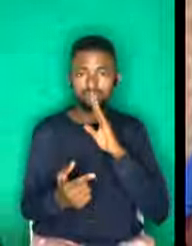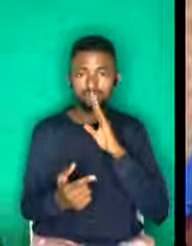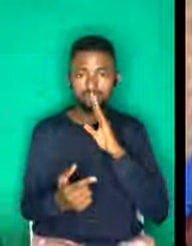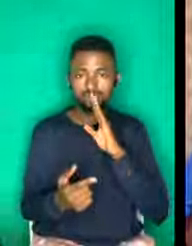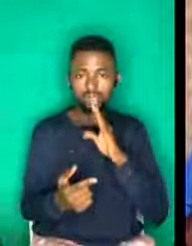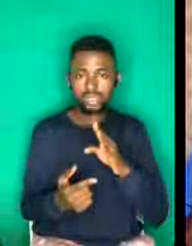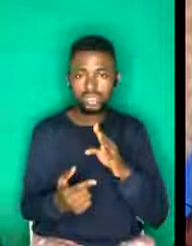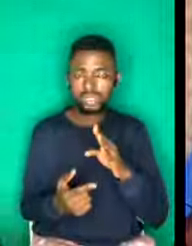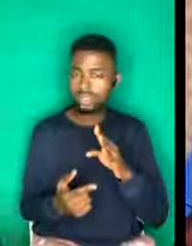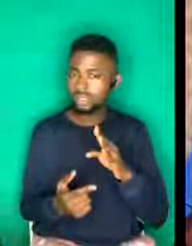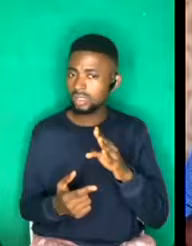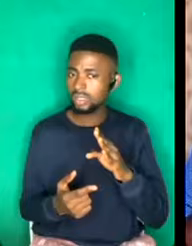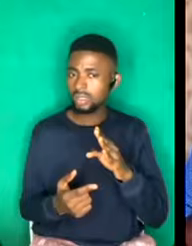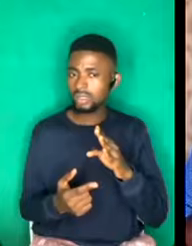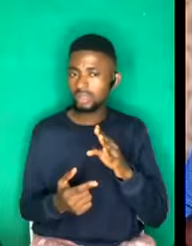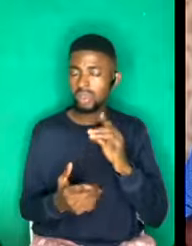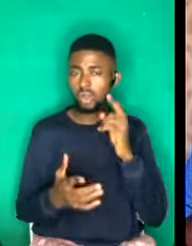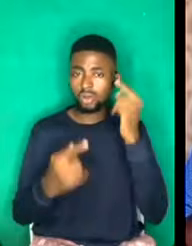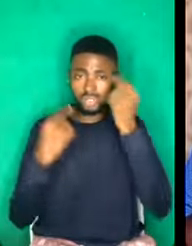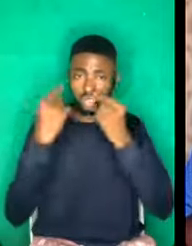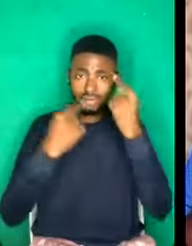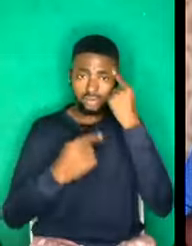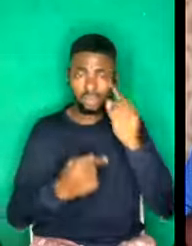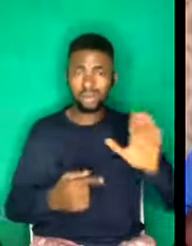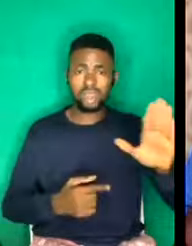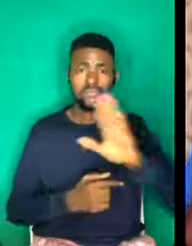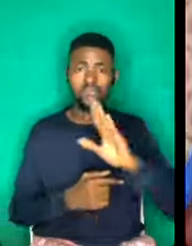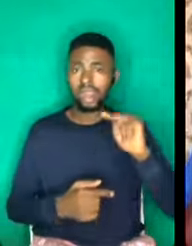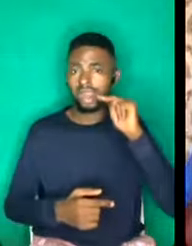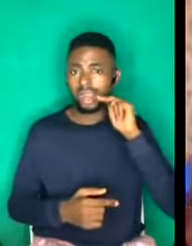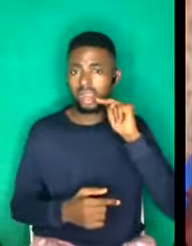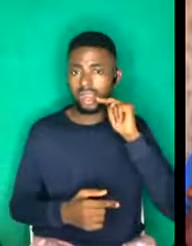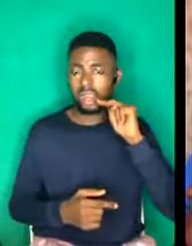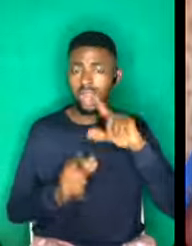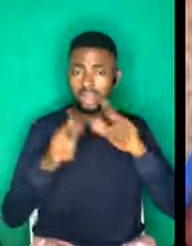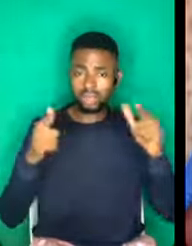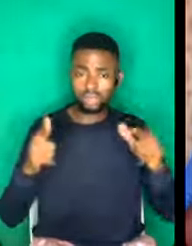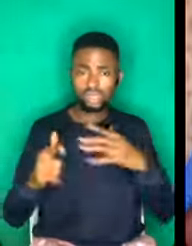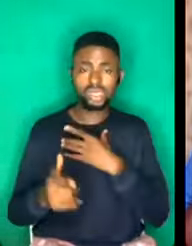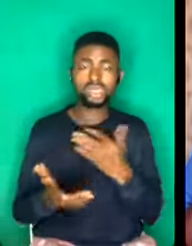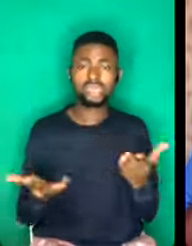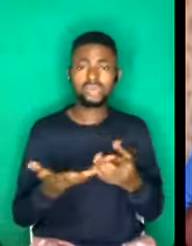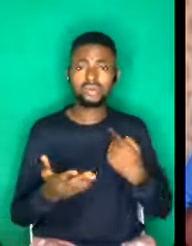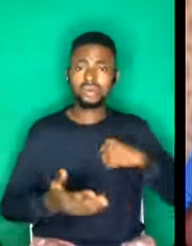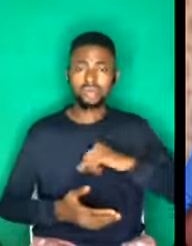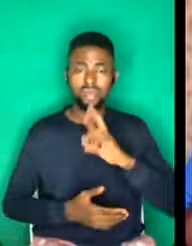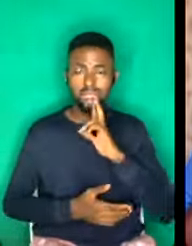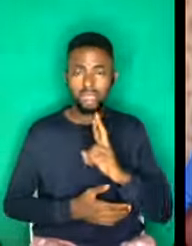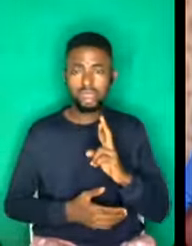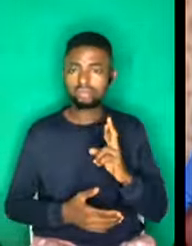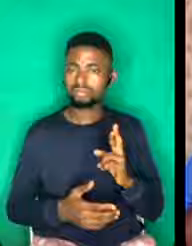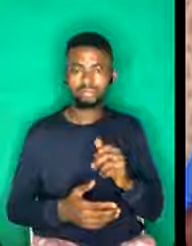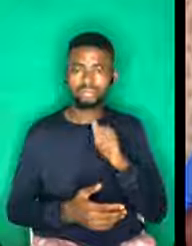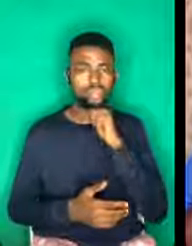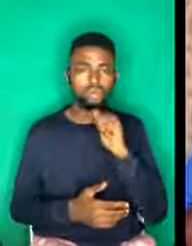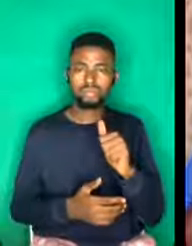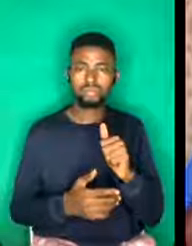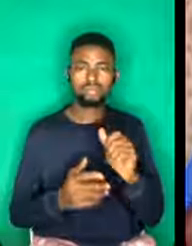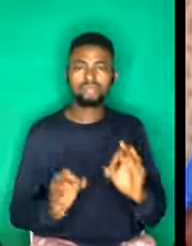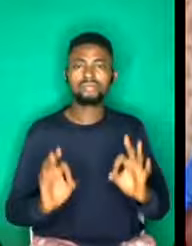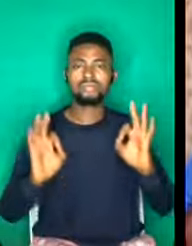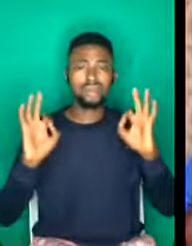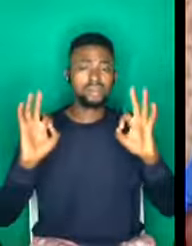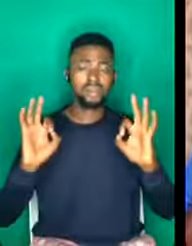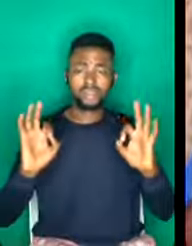are presently is not a suitable place. It's not a good place because we are supposed to have gone past